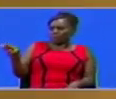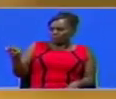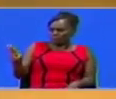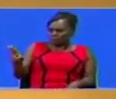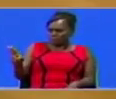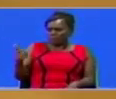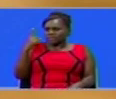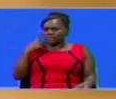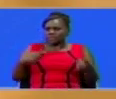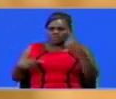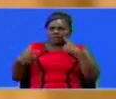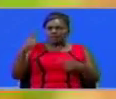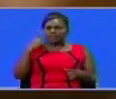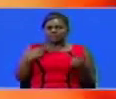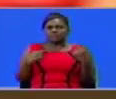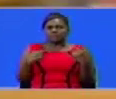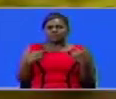bullets, and tears.